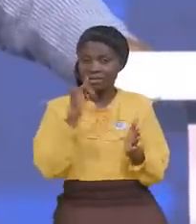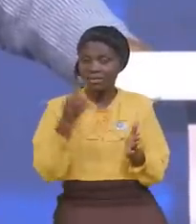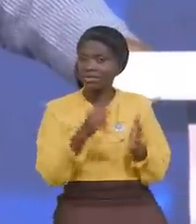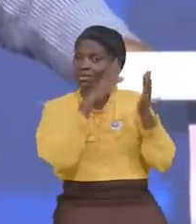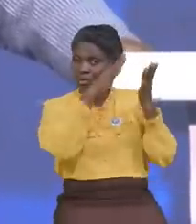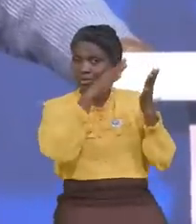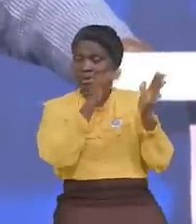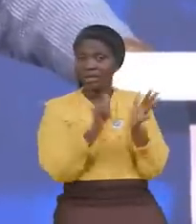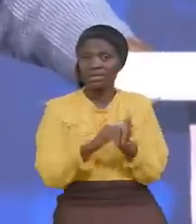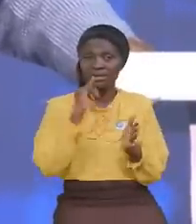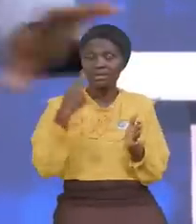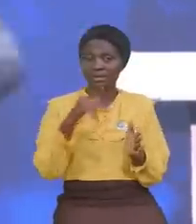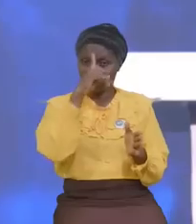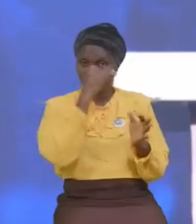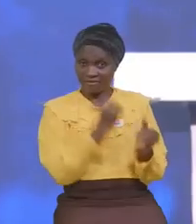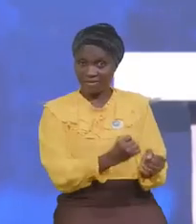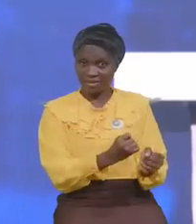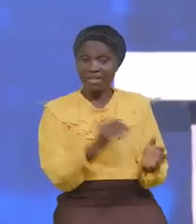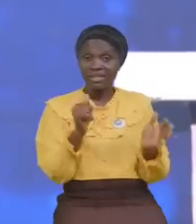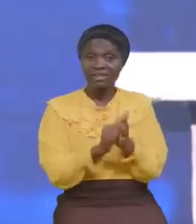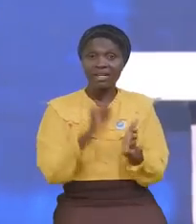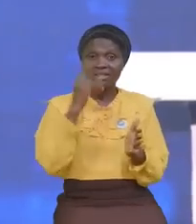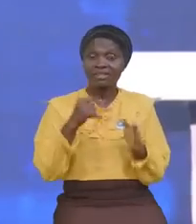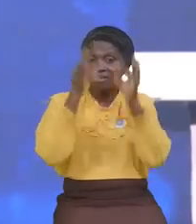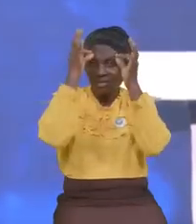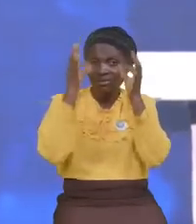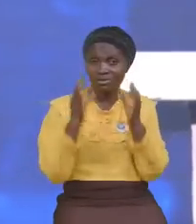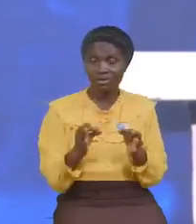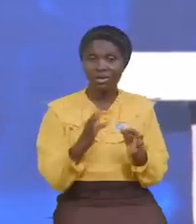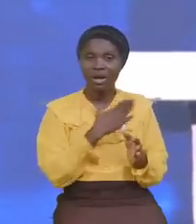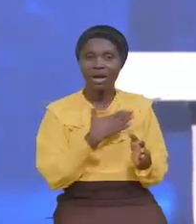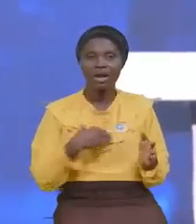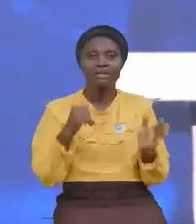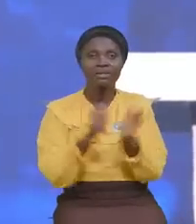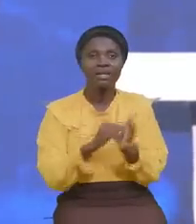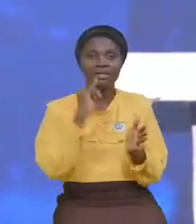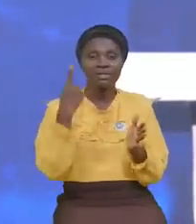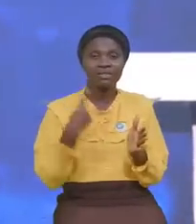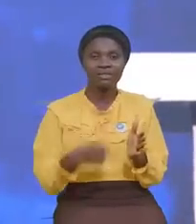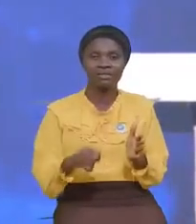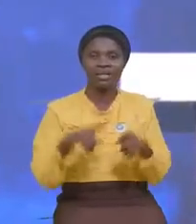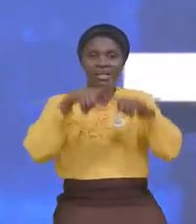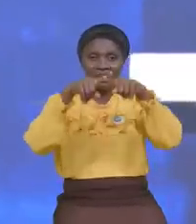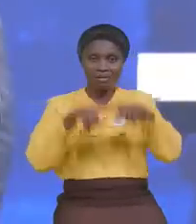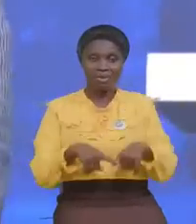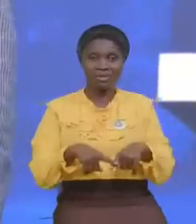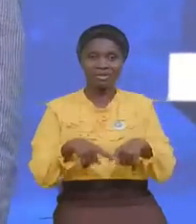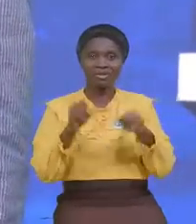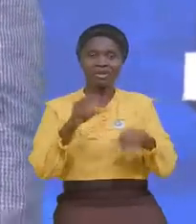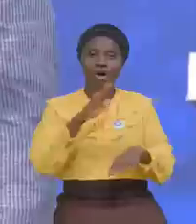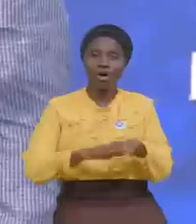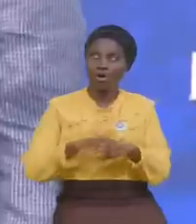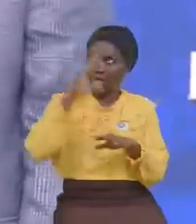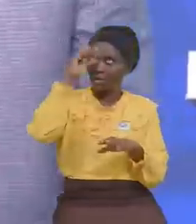the faith, that is the decision, and that is the dependency on him that takes you